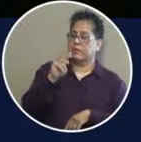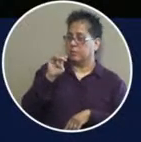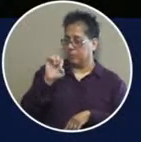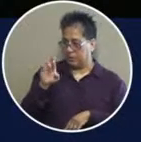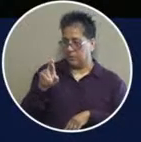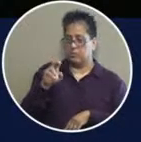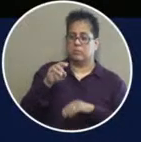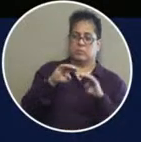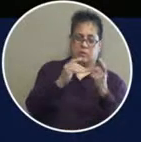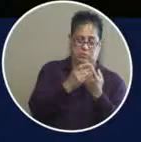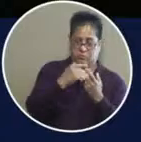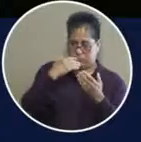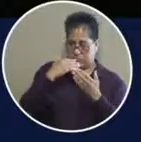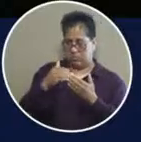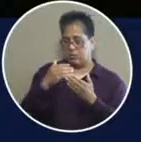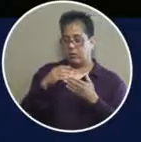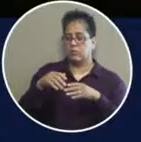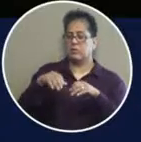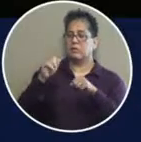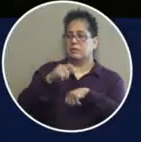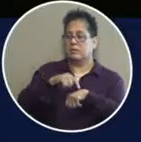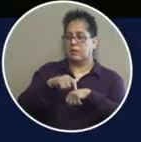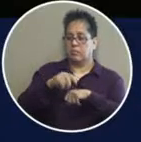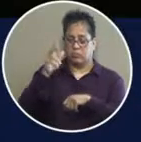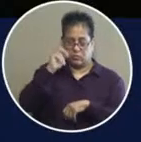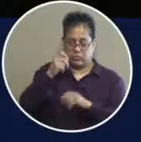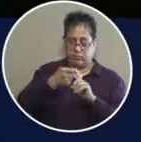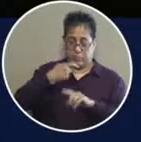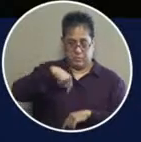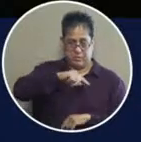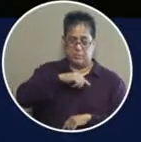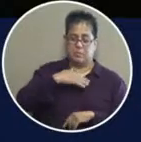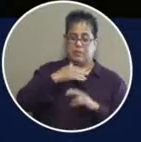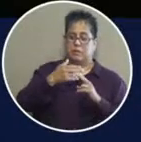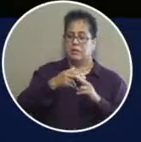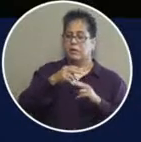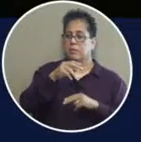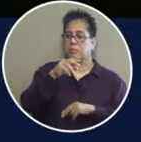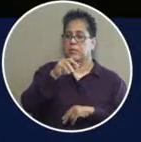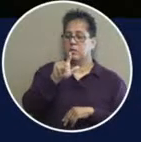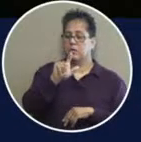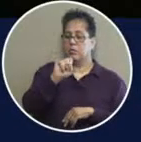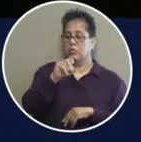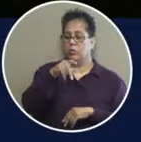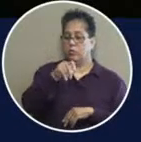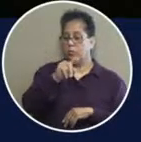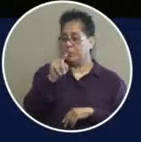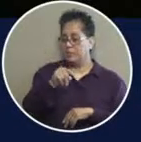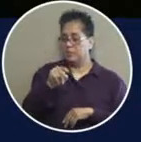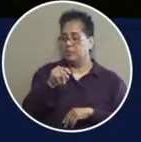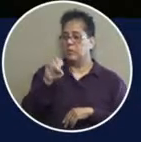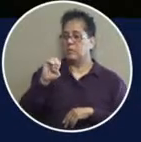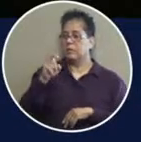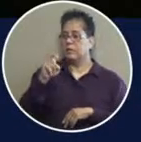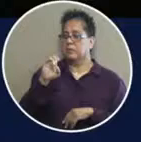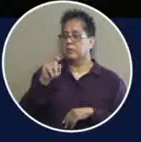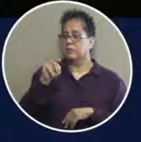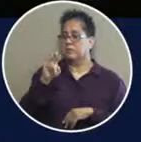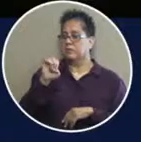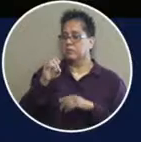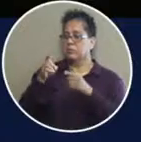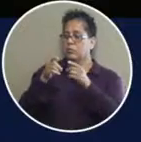Mayor, Council, thank you again for taking the time to hear from us. My name is Melissa Lopez. I am the Executive Director